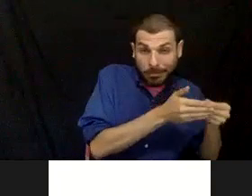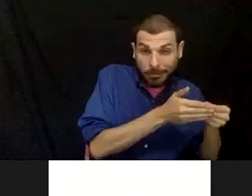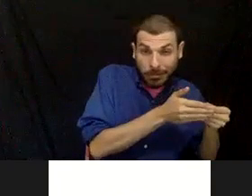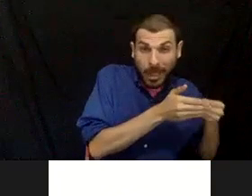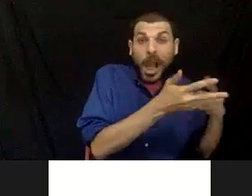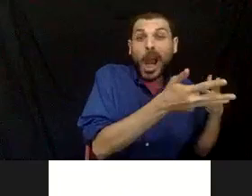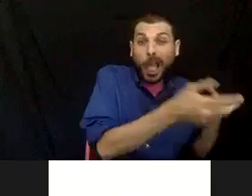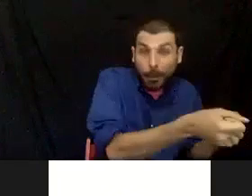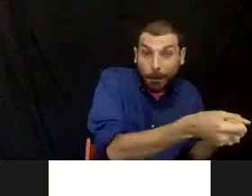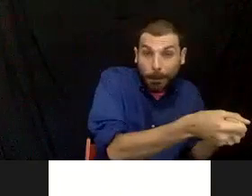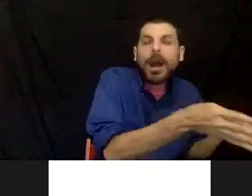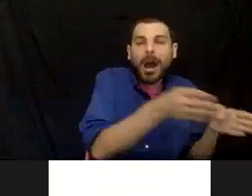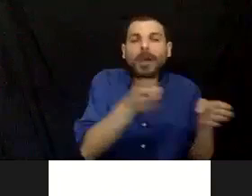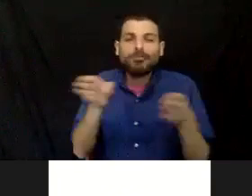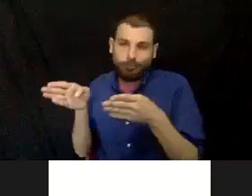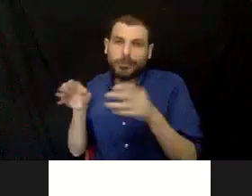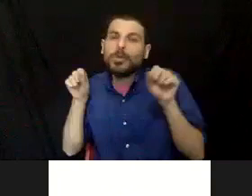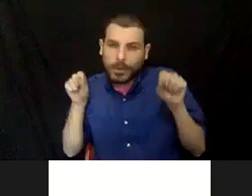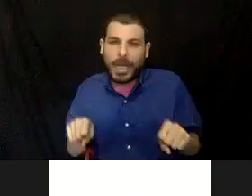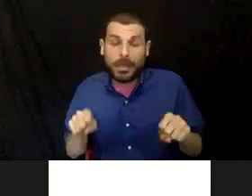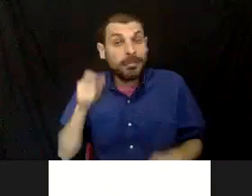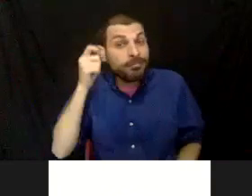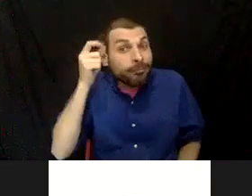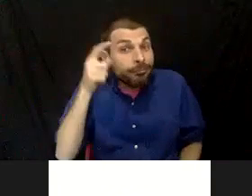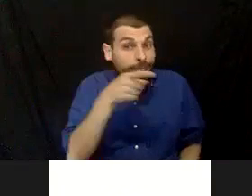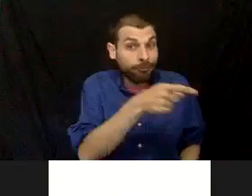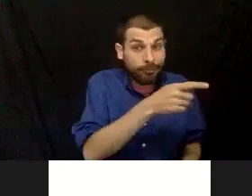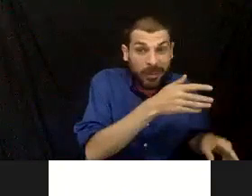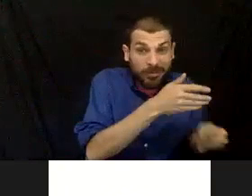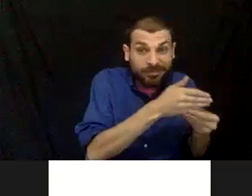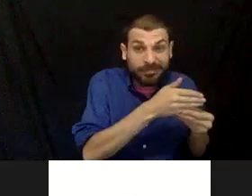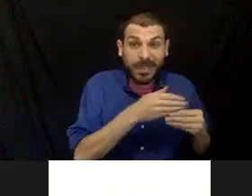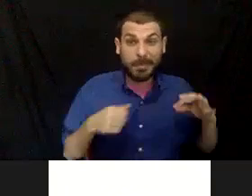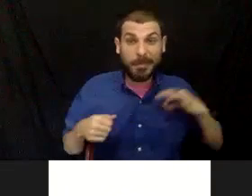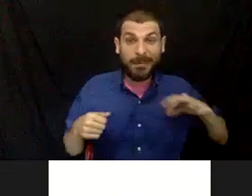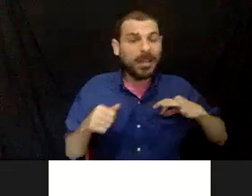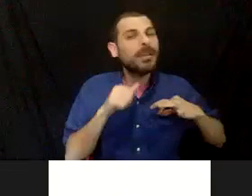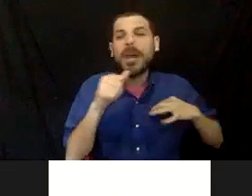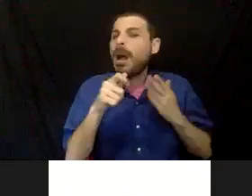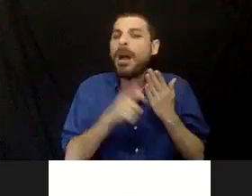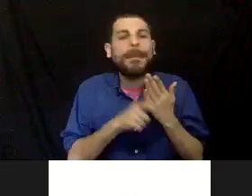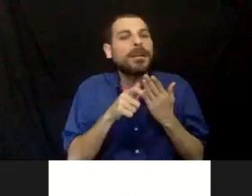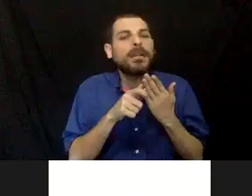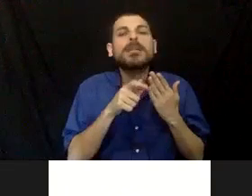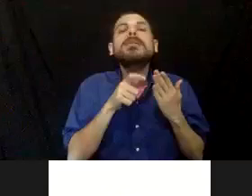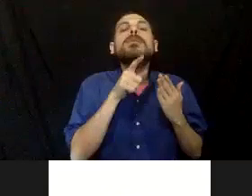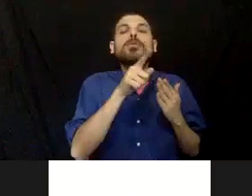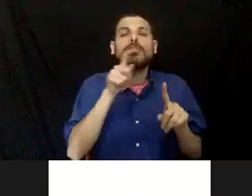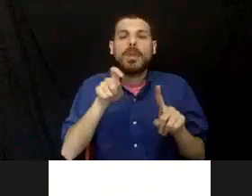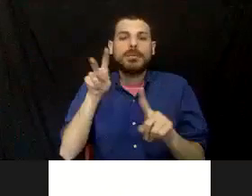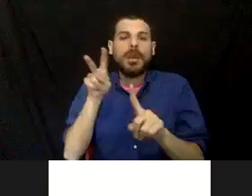my understanding that you're not going to automatically be enrolled in it. You need to submit an additional